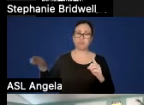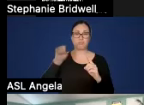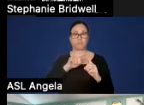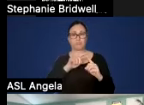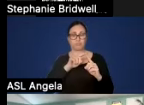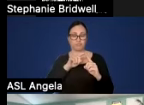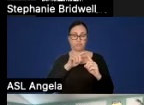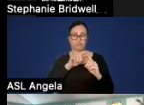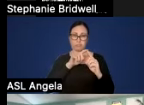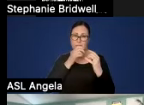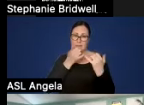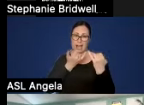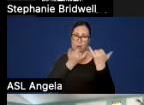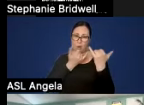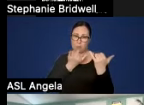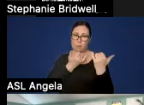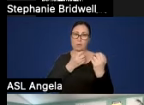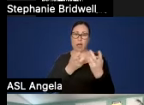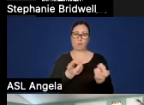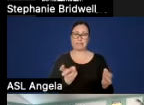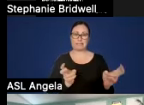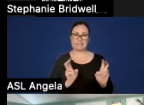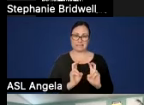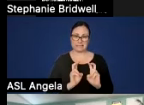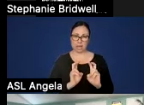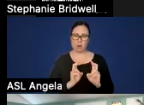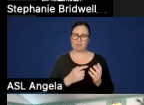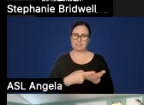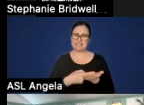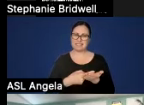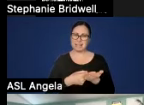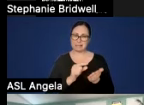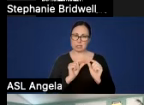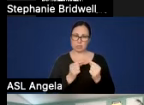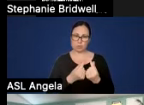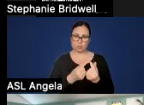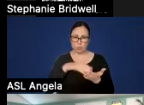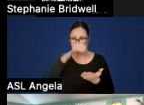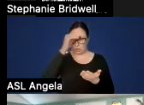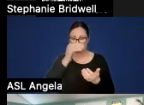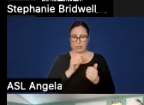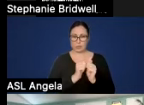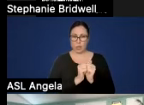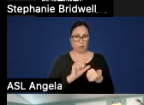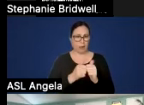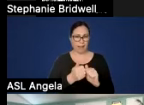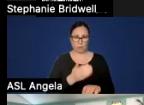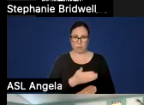where do we have room to improve? And again, to do that in a group and learning together. Next